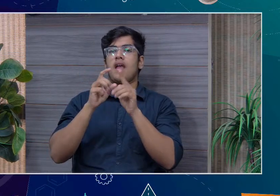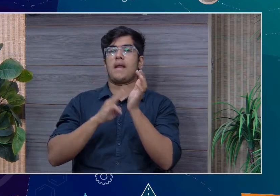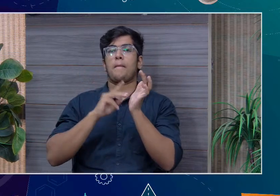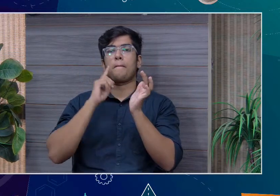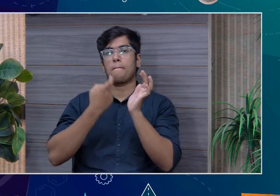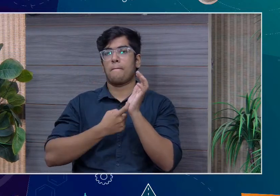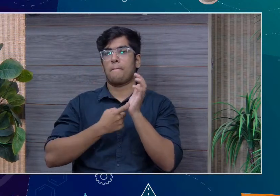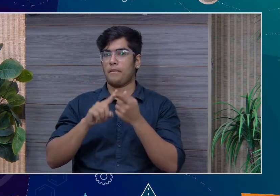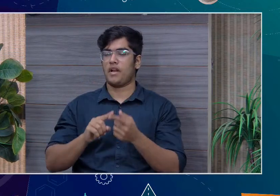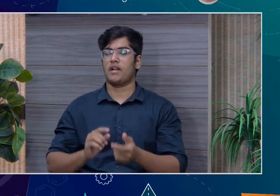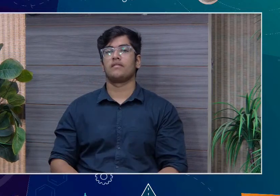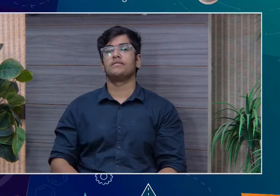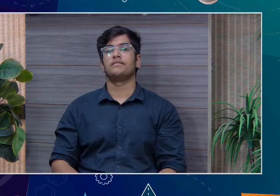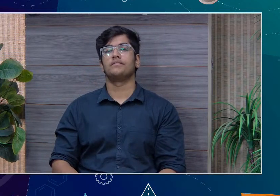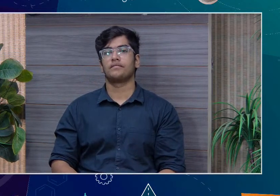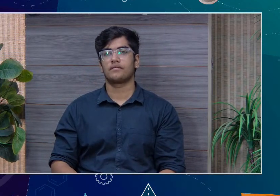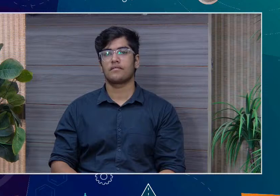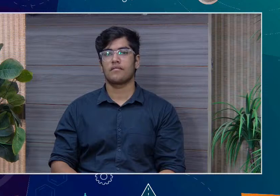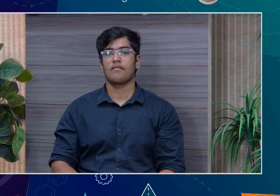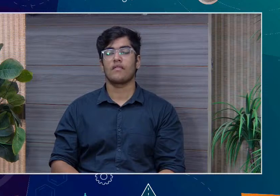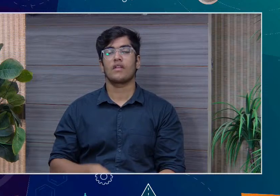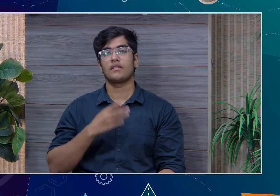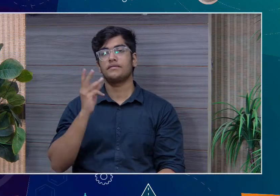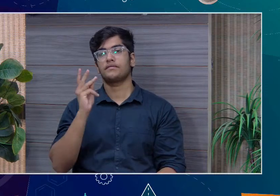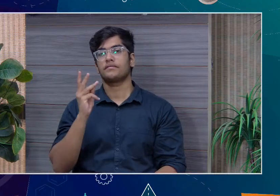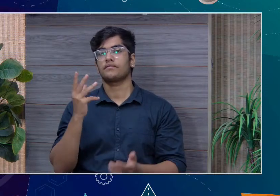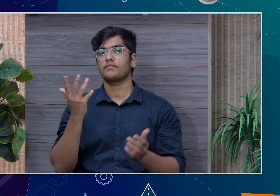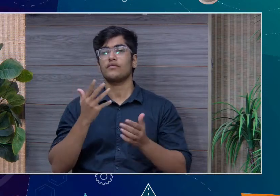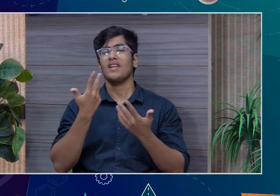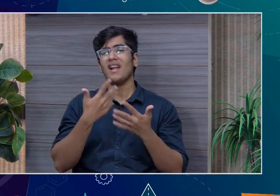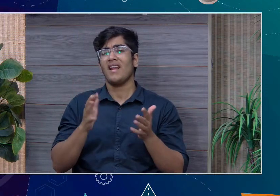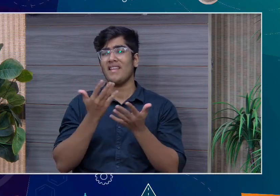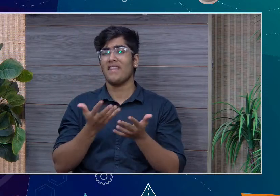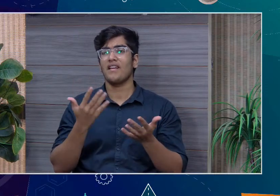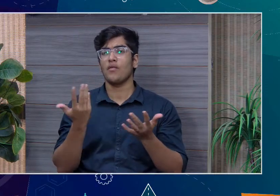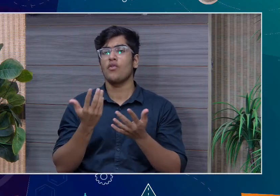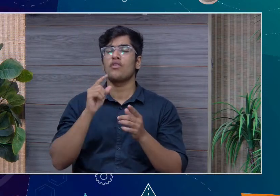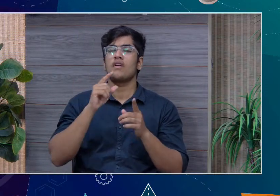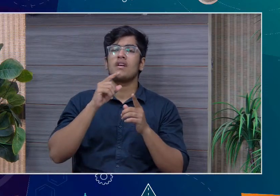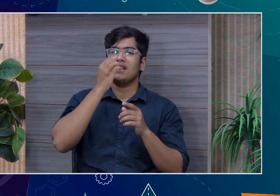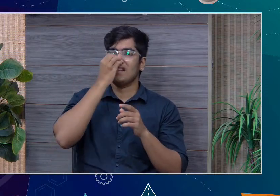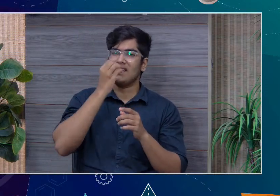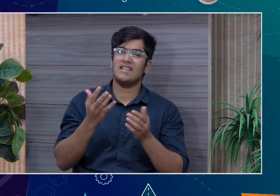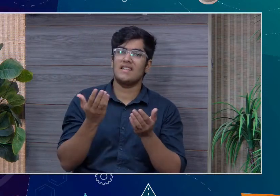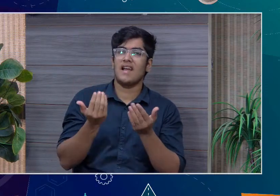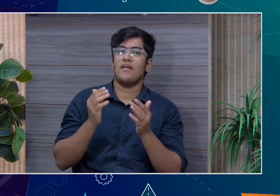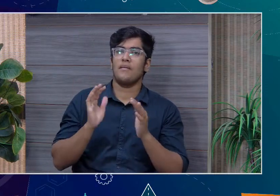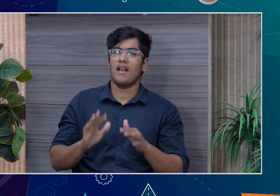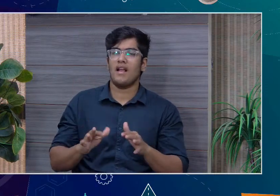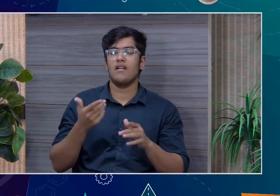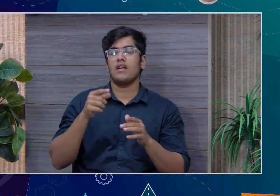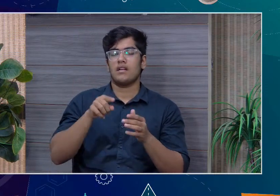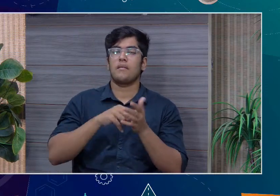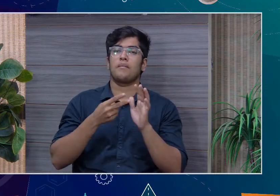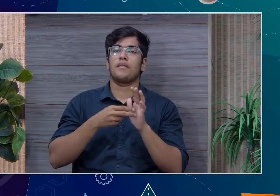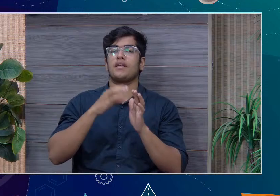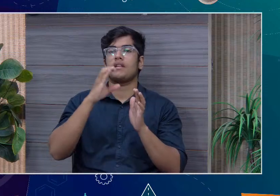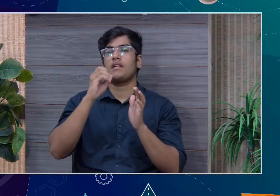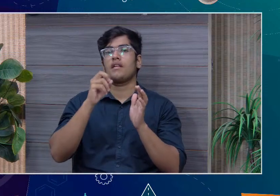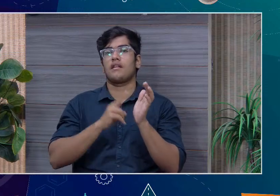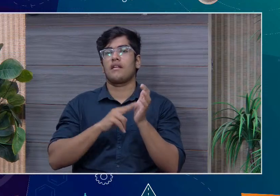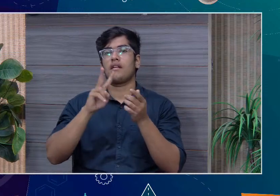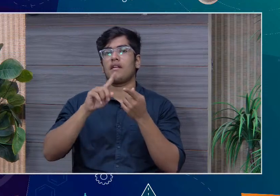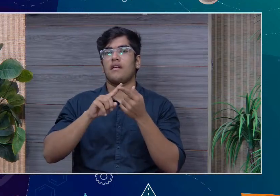Conveniently. Conveniently means that the thing which can be very easily available. For the shoemaker, it was